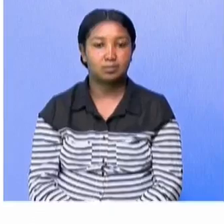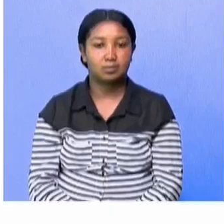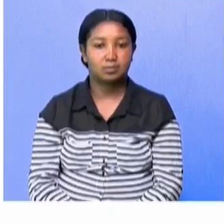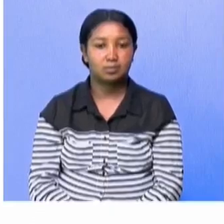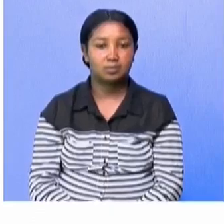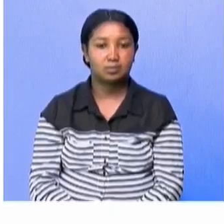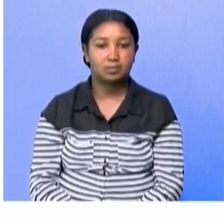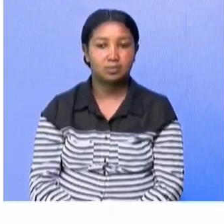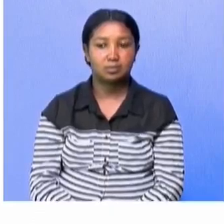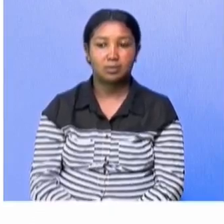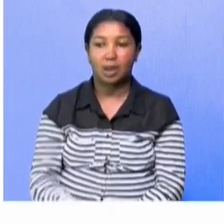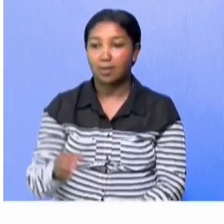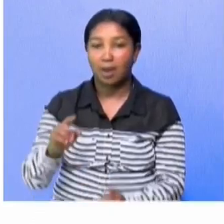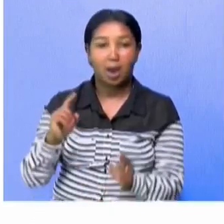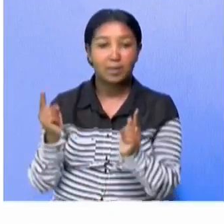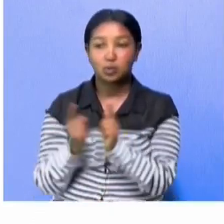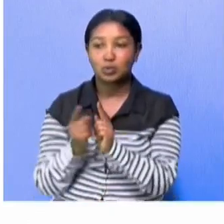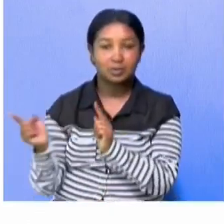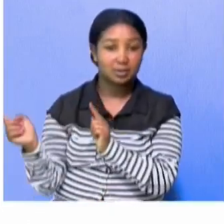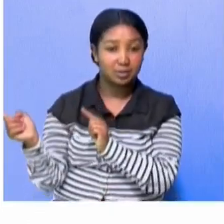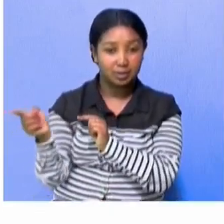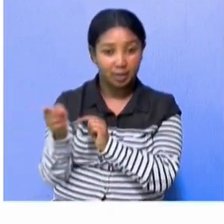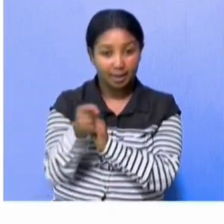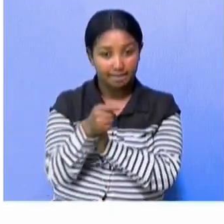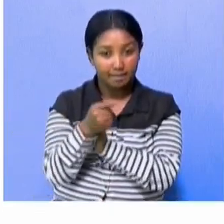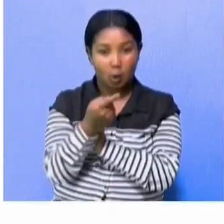with them